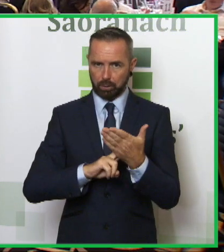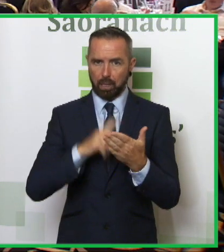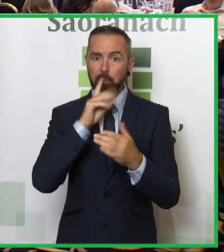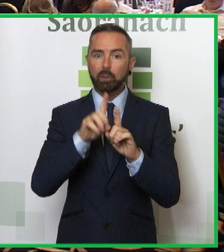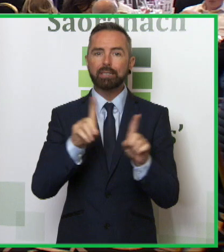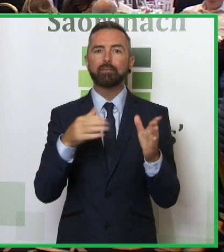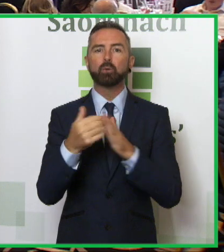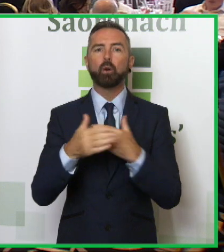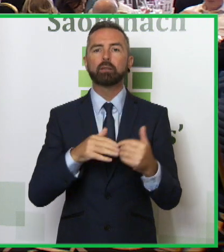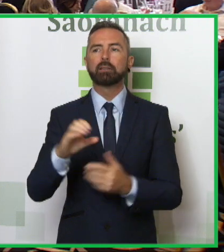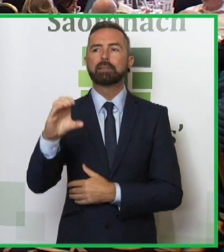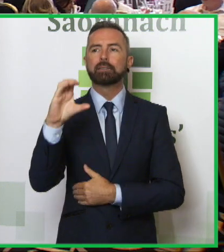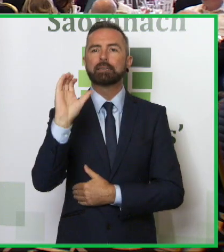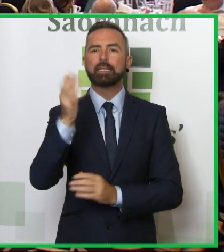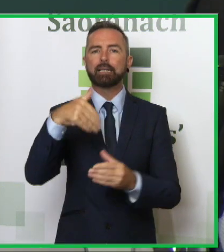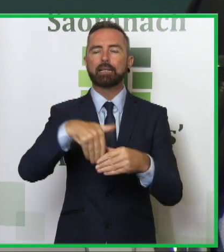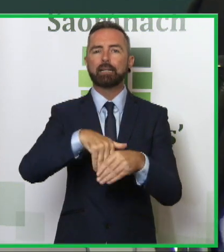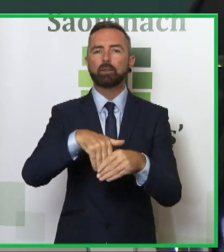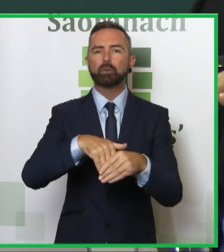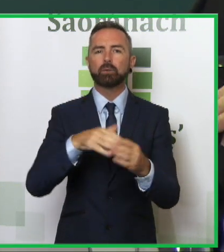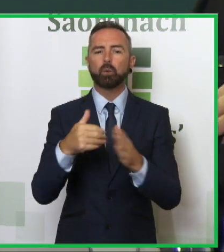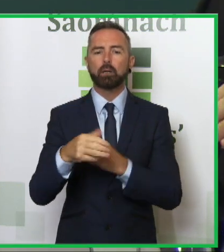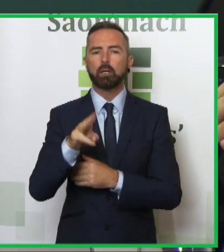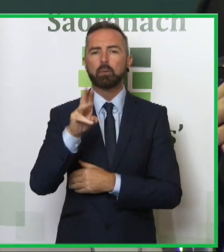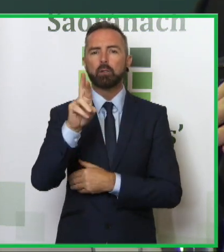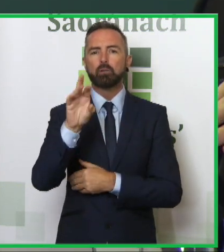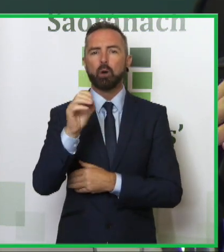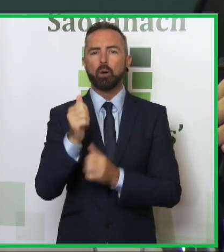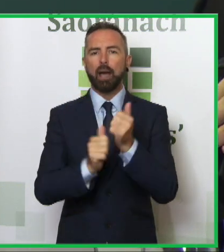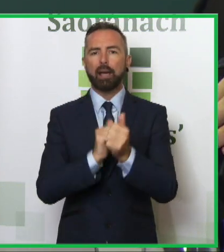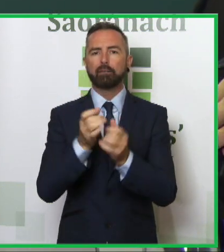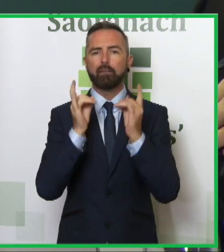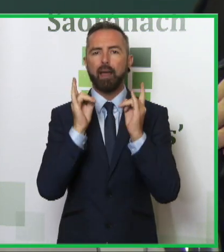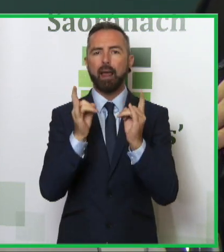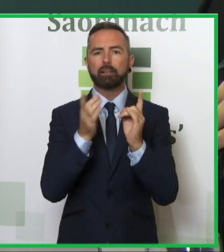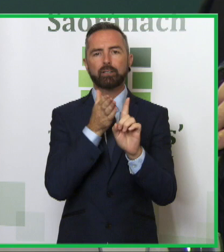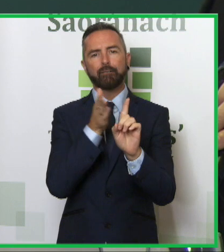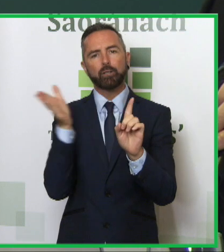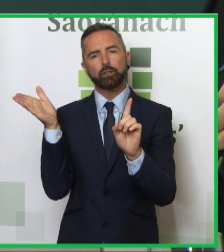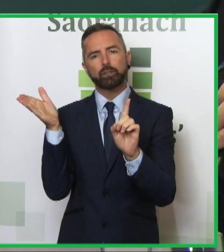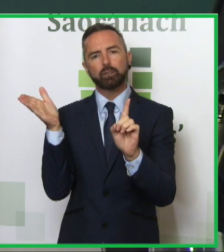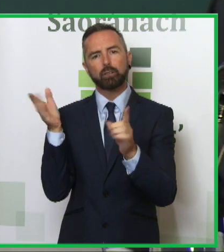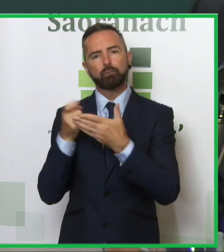is option C includes what I would call proactive health referral or health diversion.